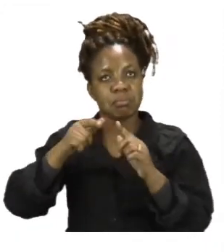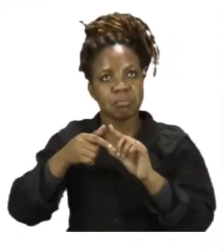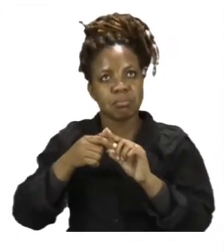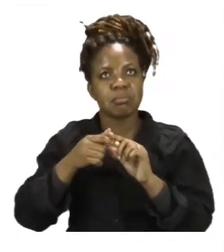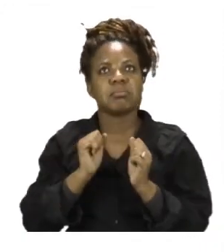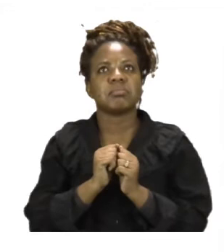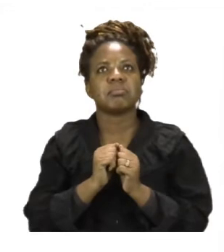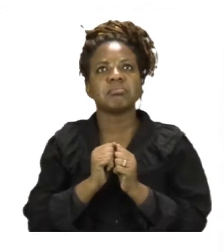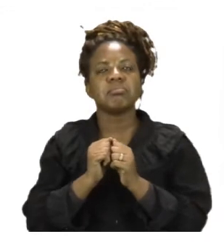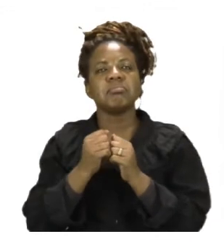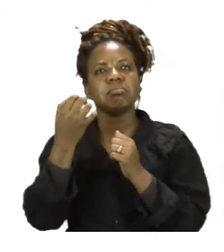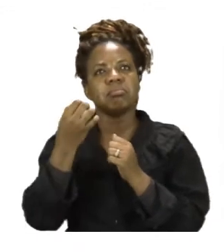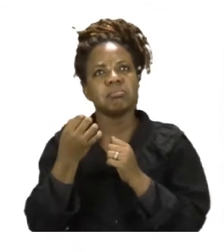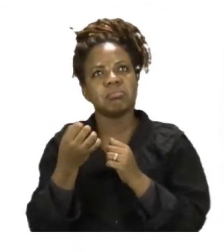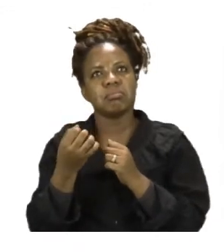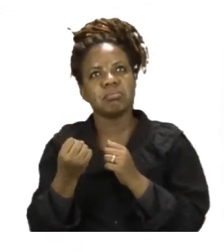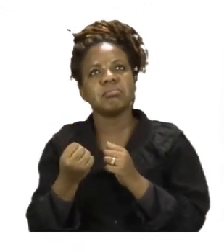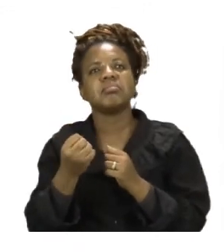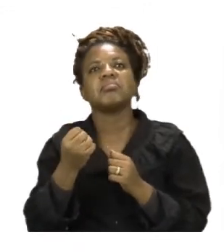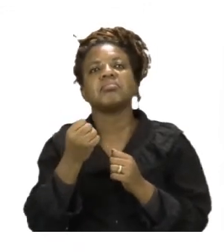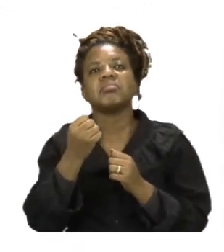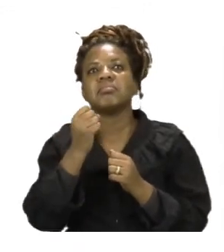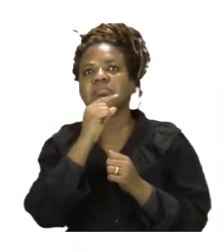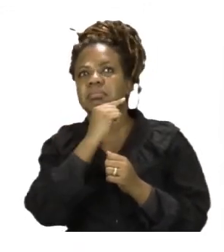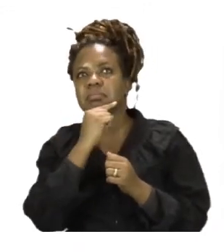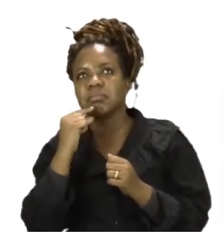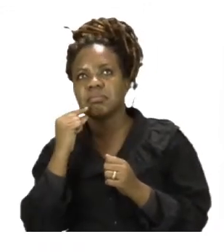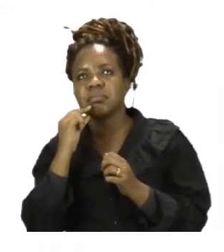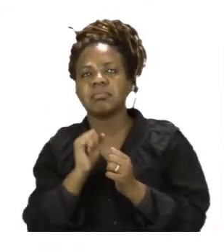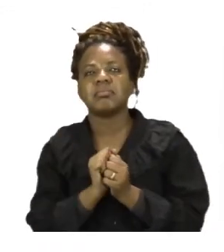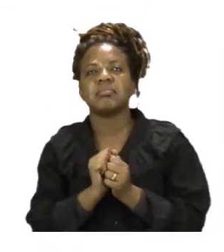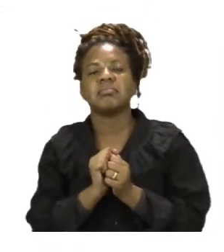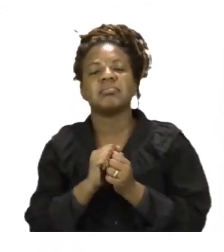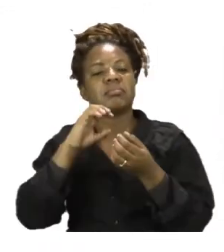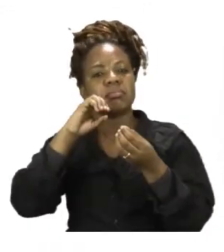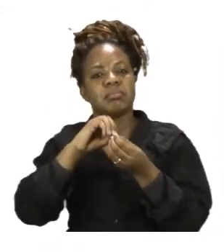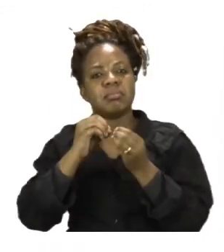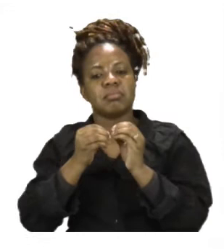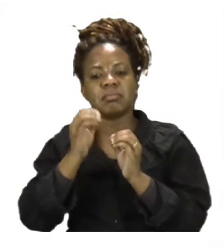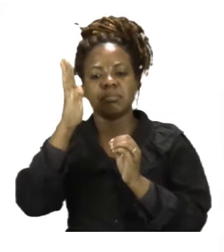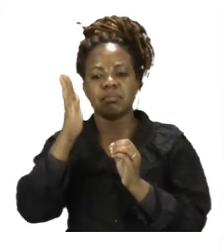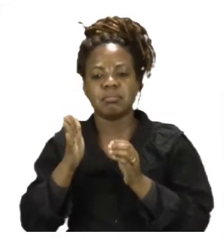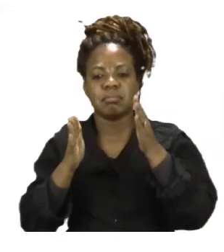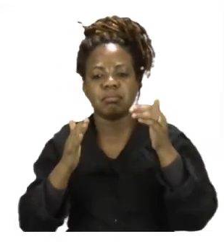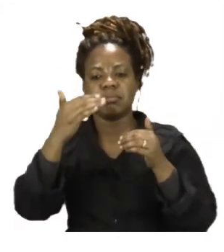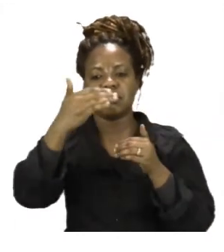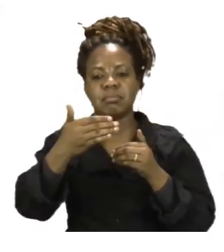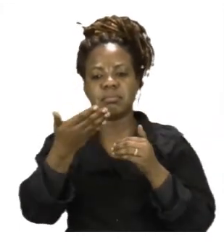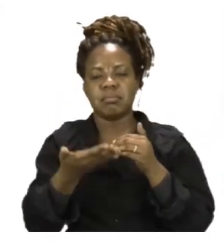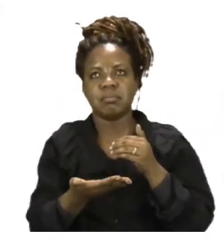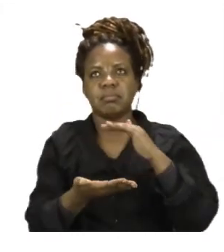features include the names, the number of sides, the number